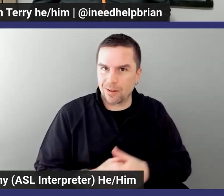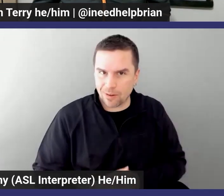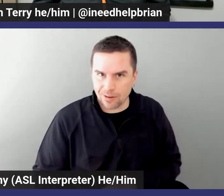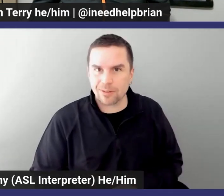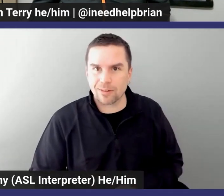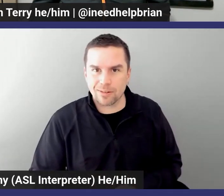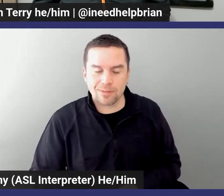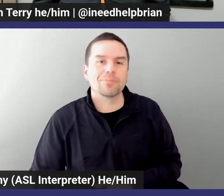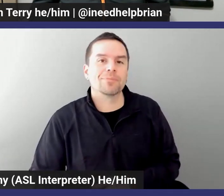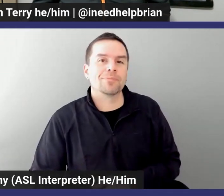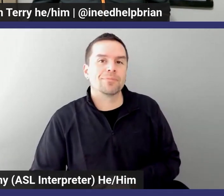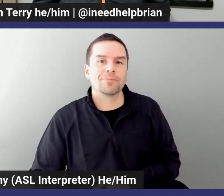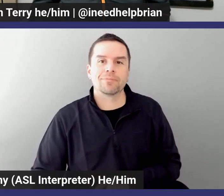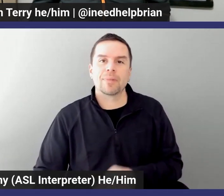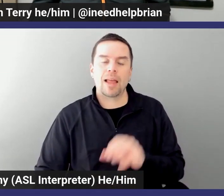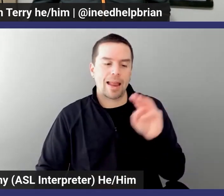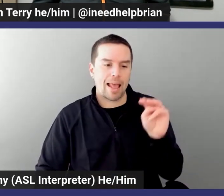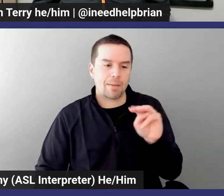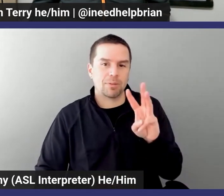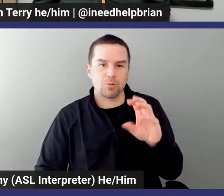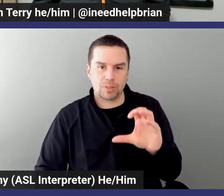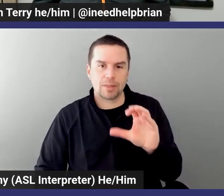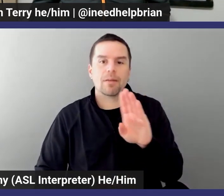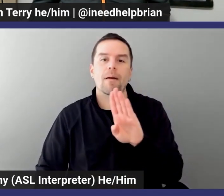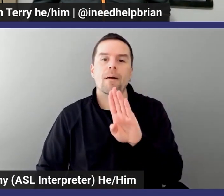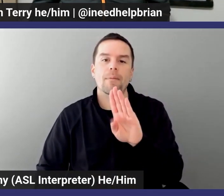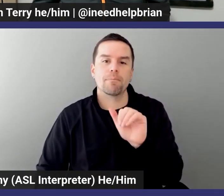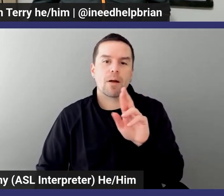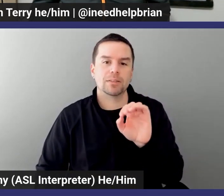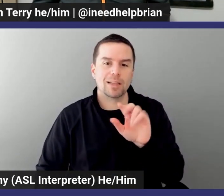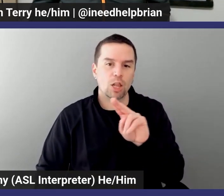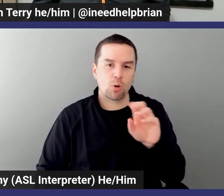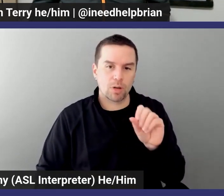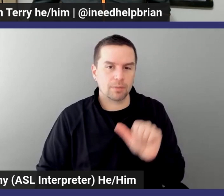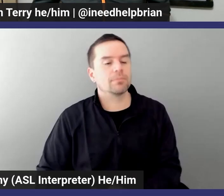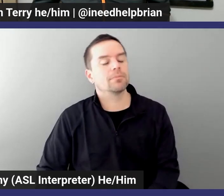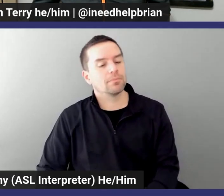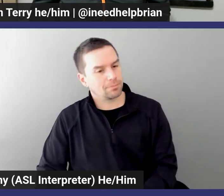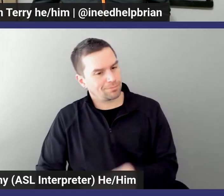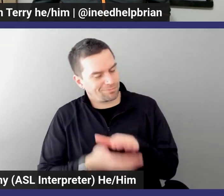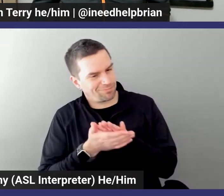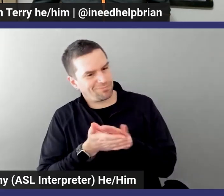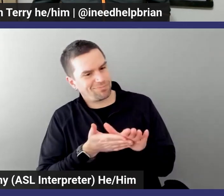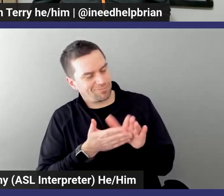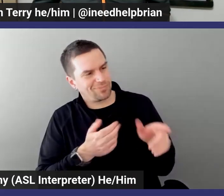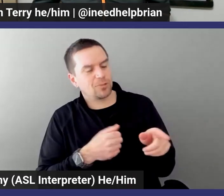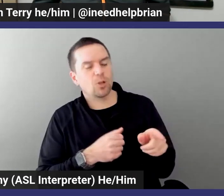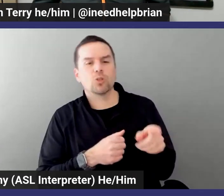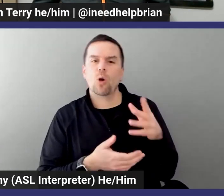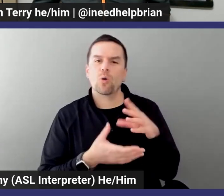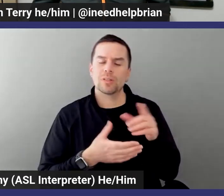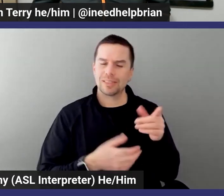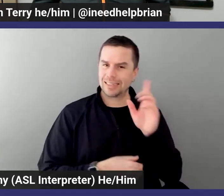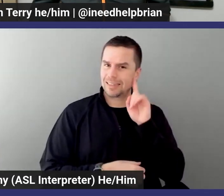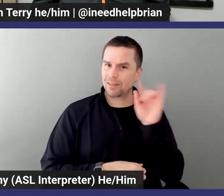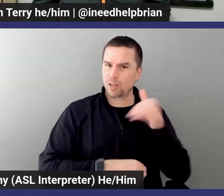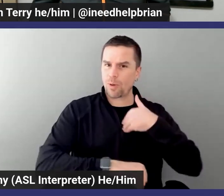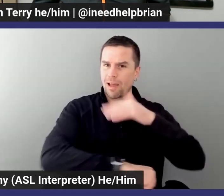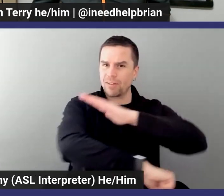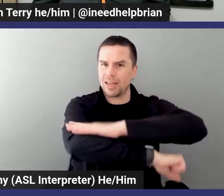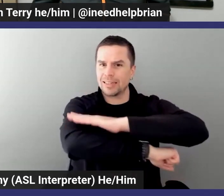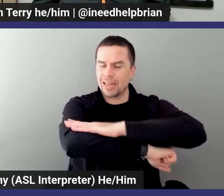That's too cool. And it also sounds like you all have a booth. I mean, you mentioned the demos, but if someone wanted to walk up and say howdy